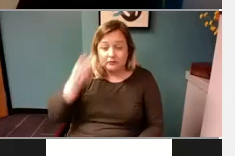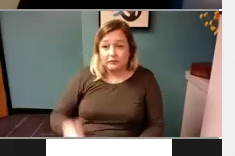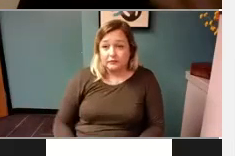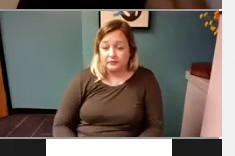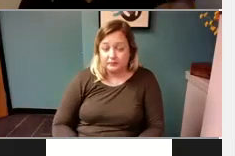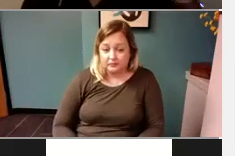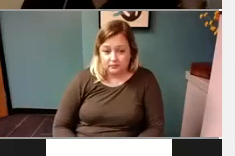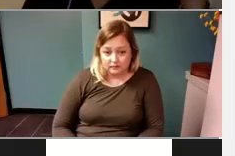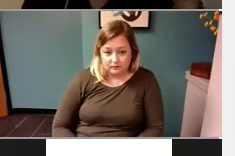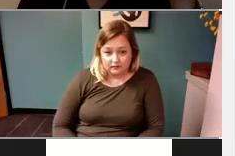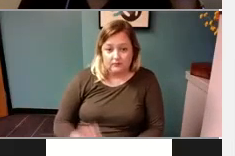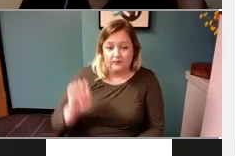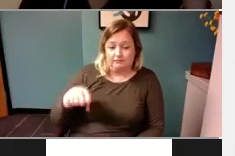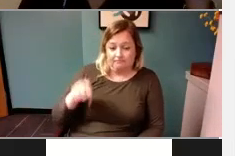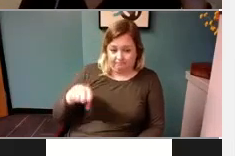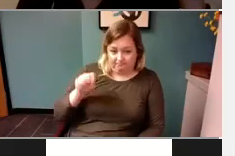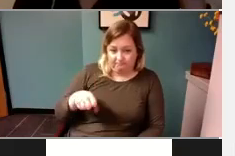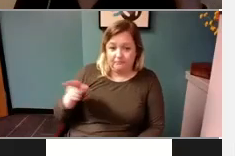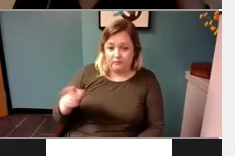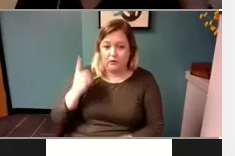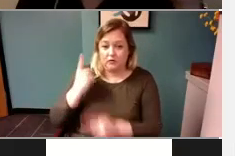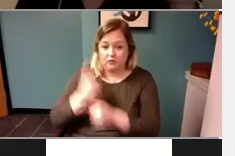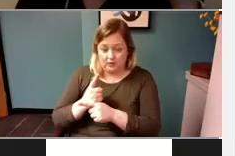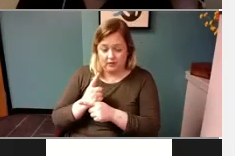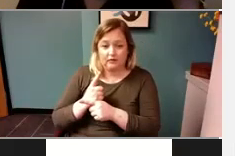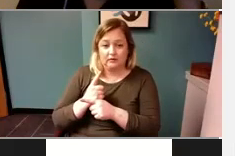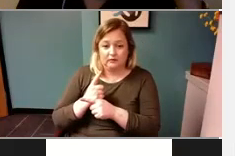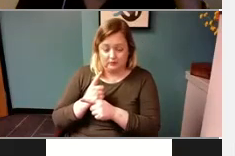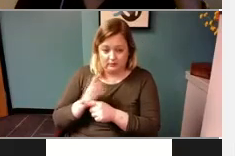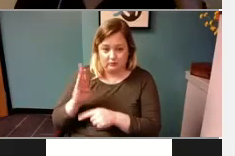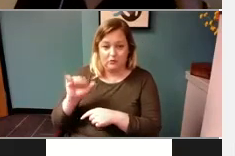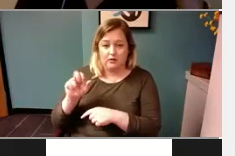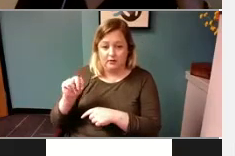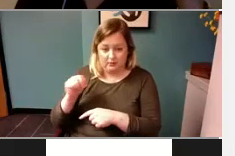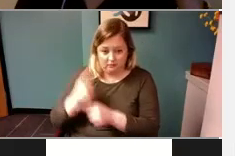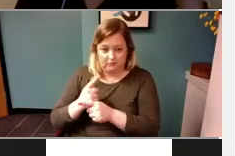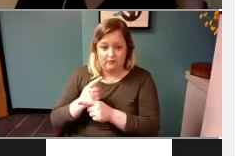Yes, Vamsi, you are correct. Yes, Brian, you are correct.